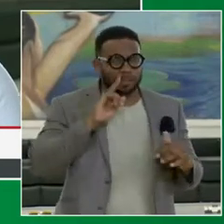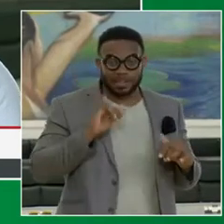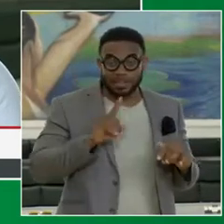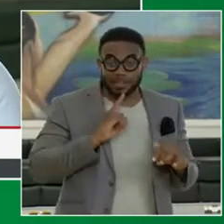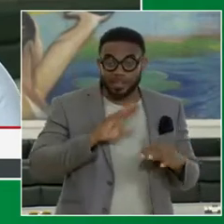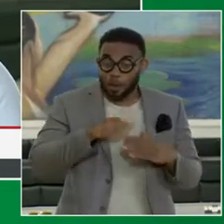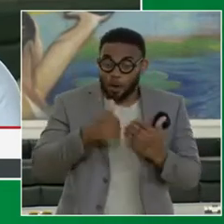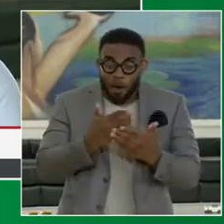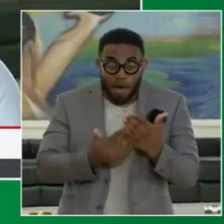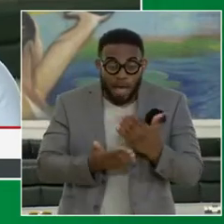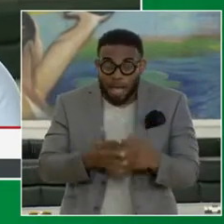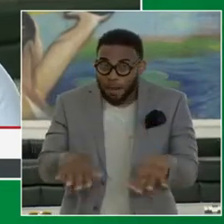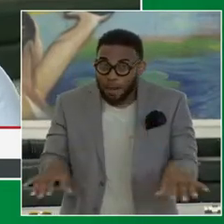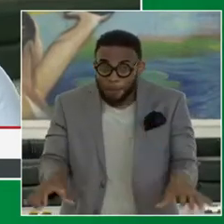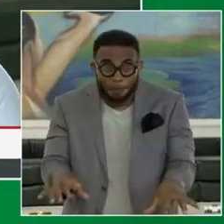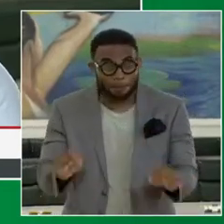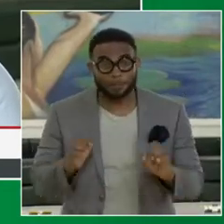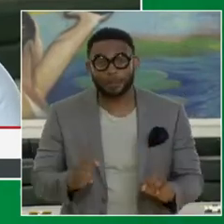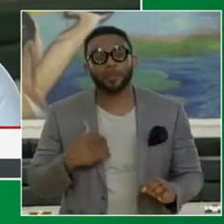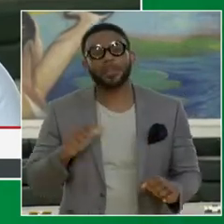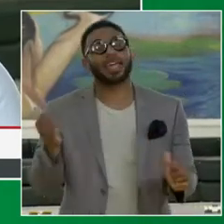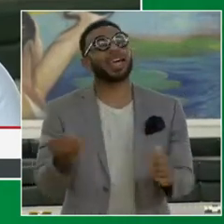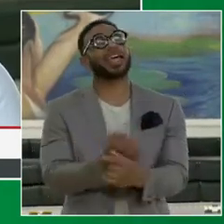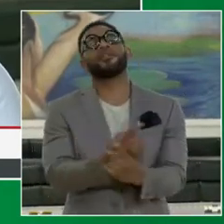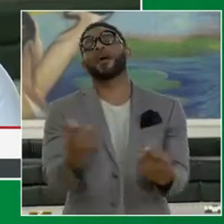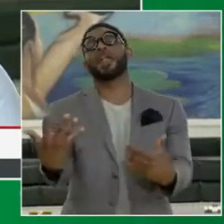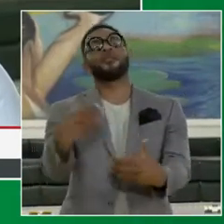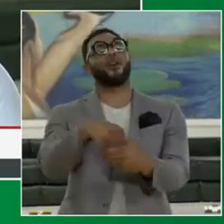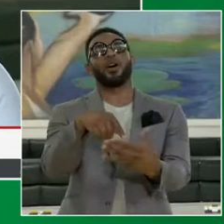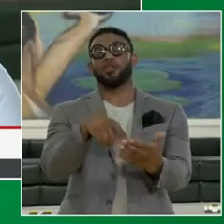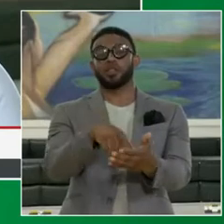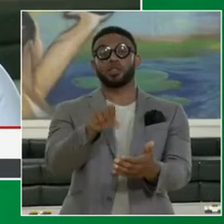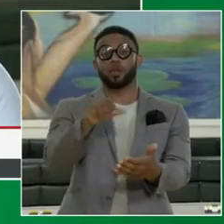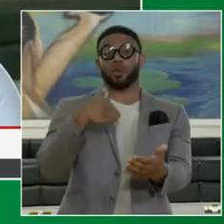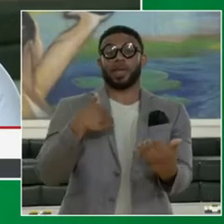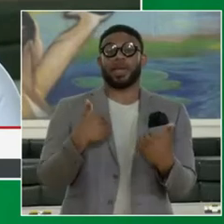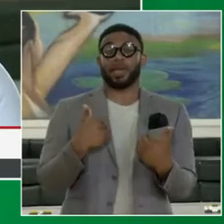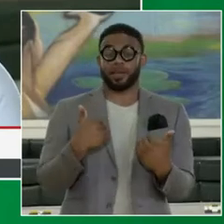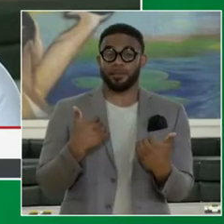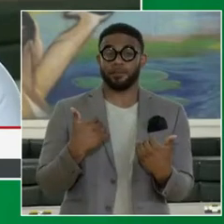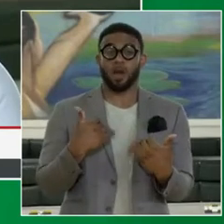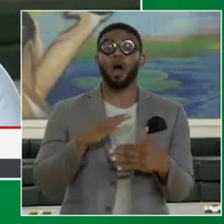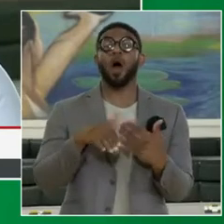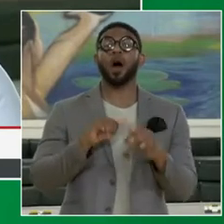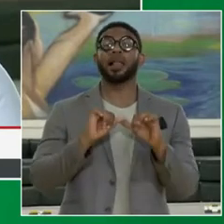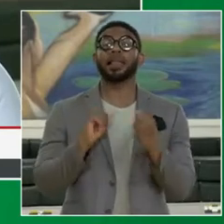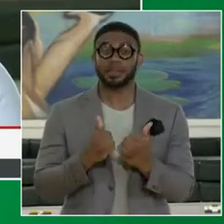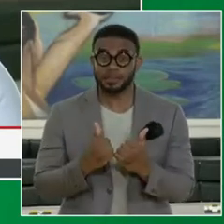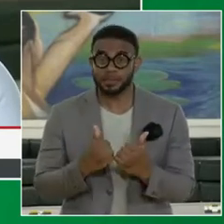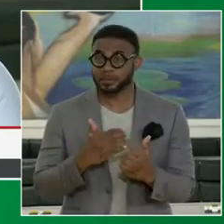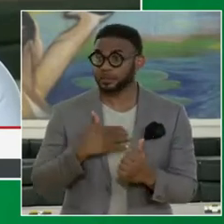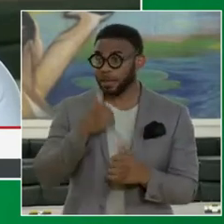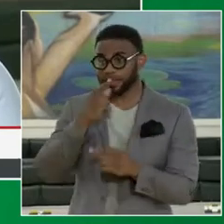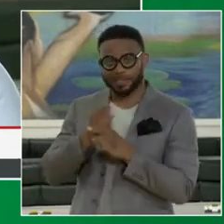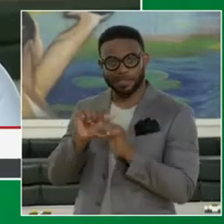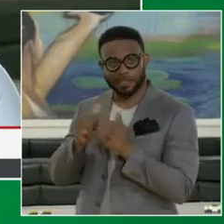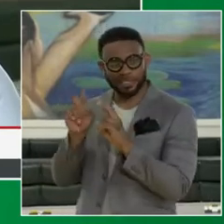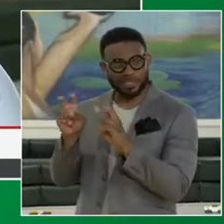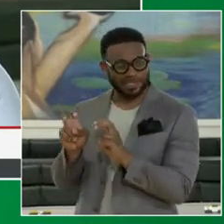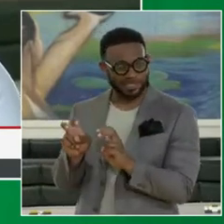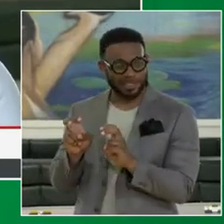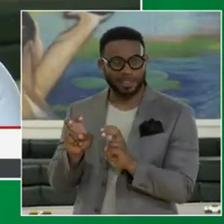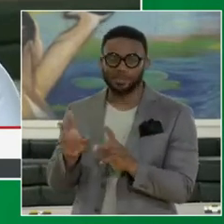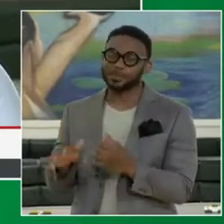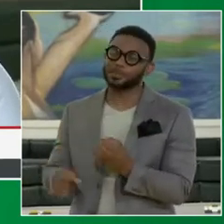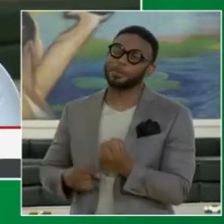is an all-hands-on-deck effort. We need everybody involved in this, and so we have all of the agencies. My sister agencies have been